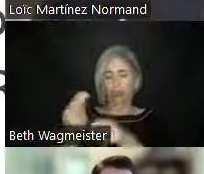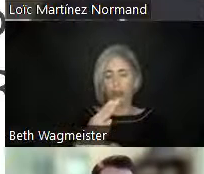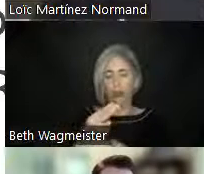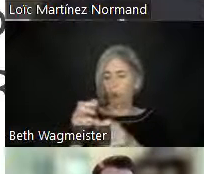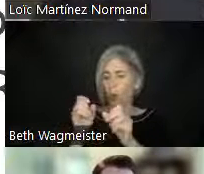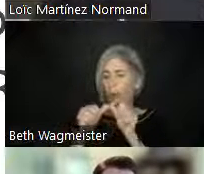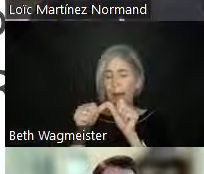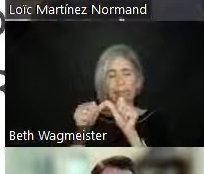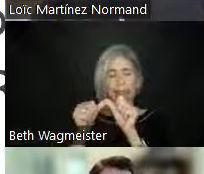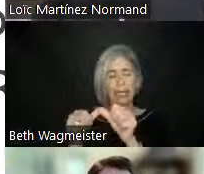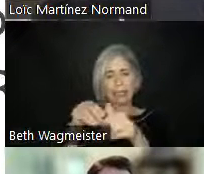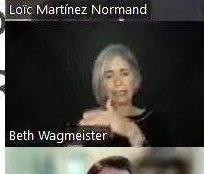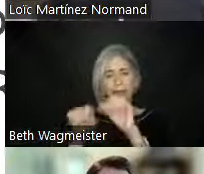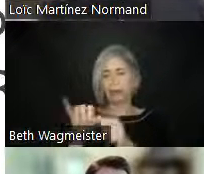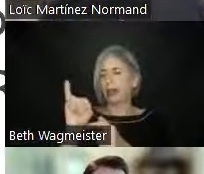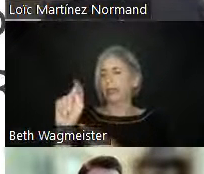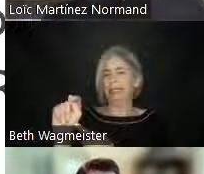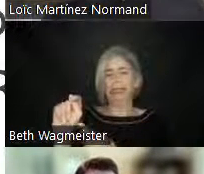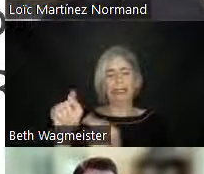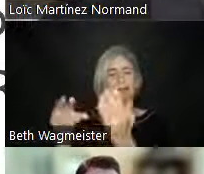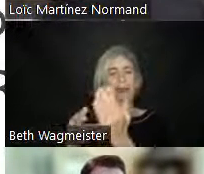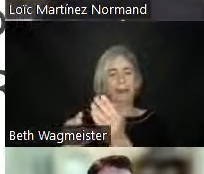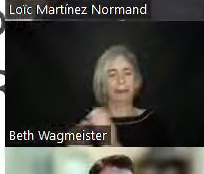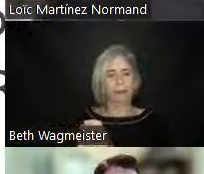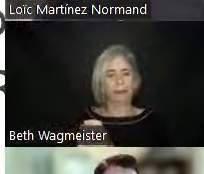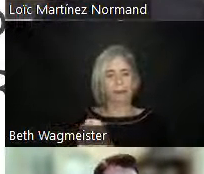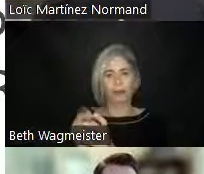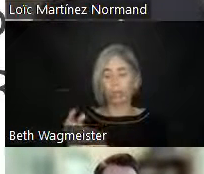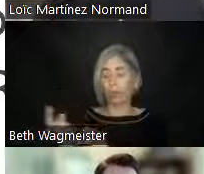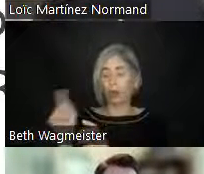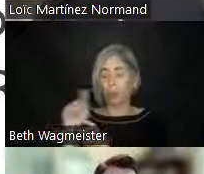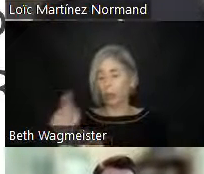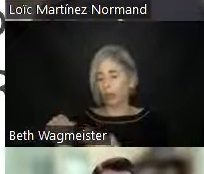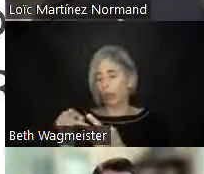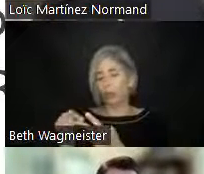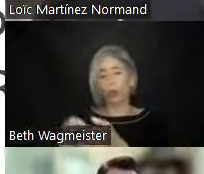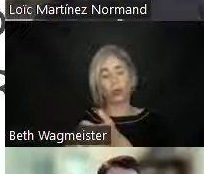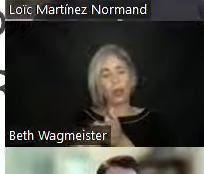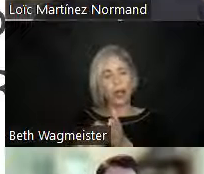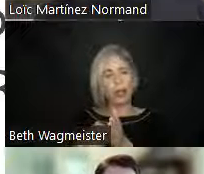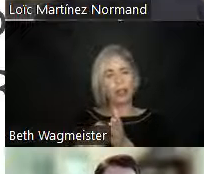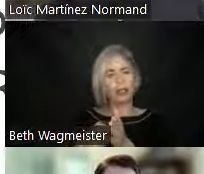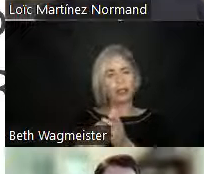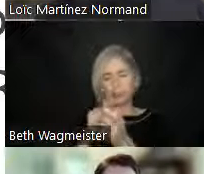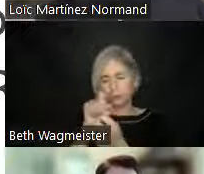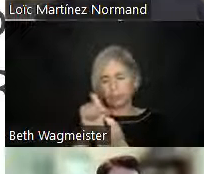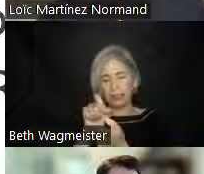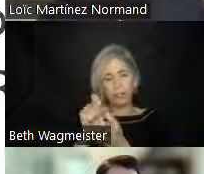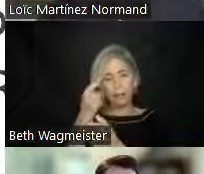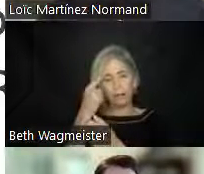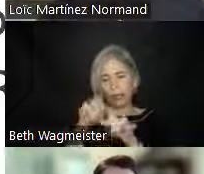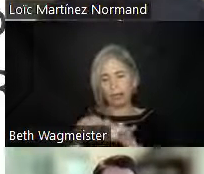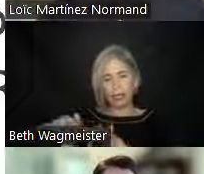maintain accessible IT, and does point to and require a specification of